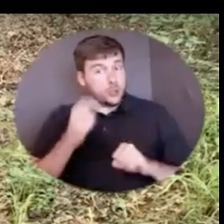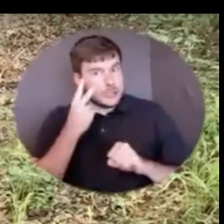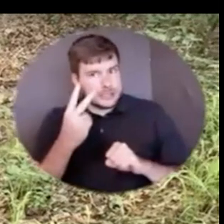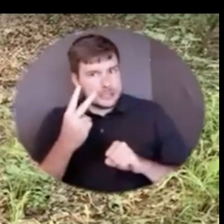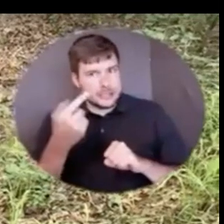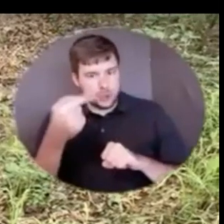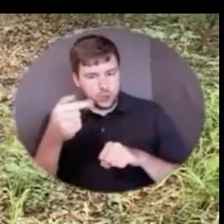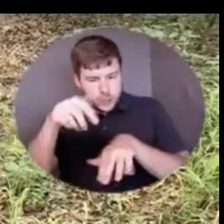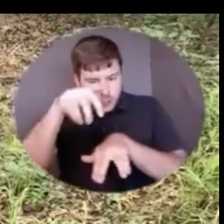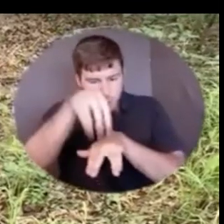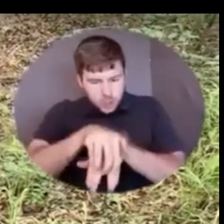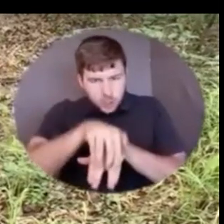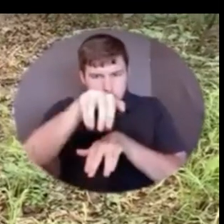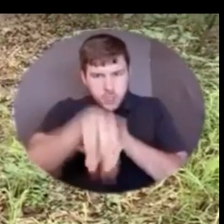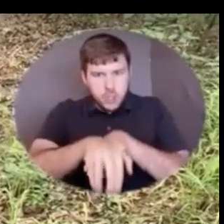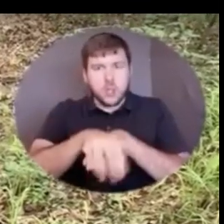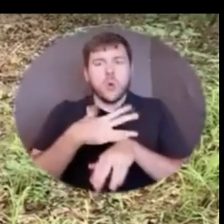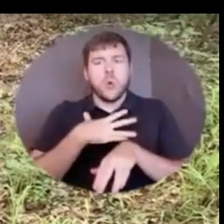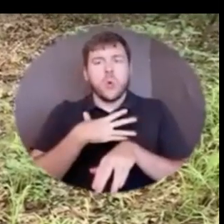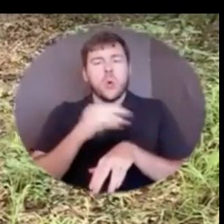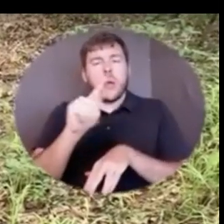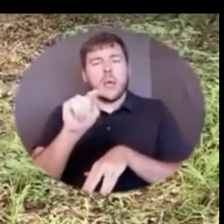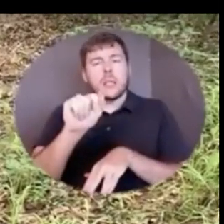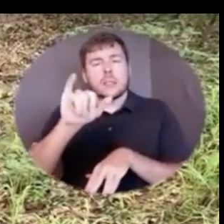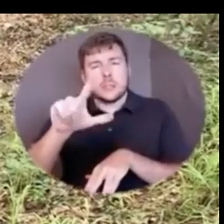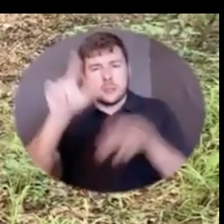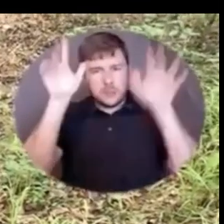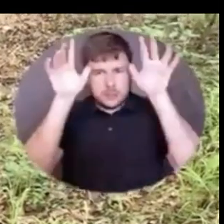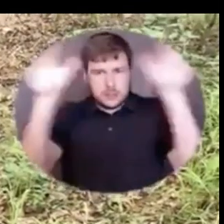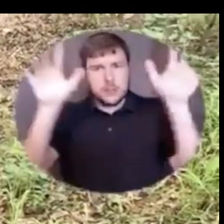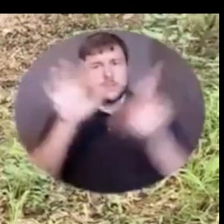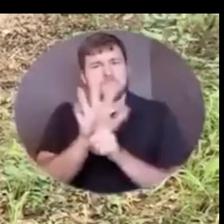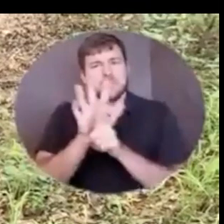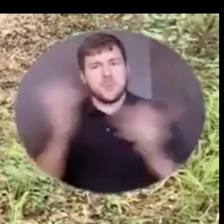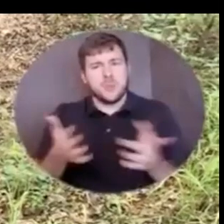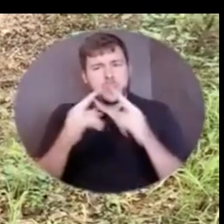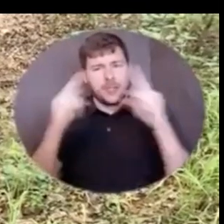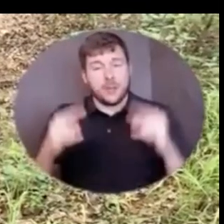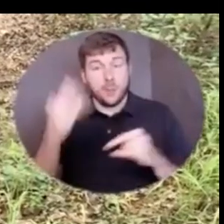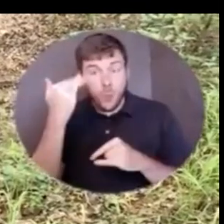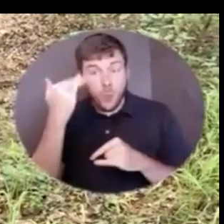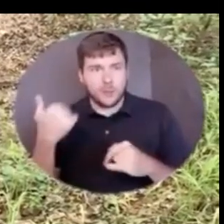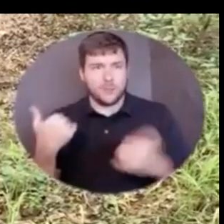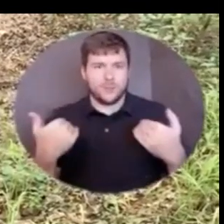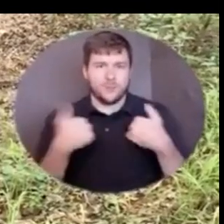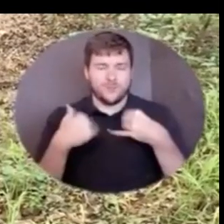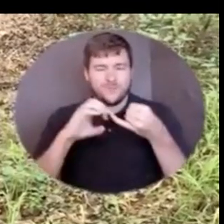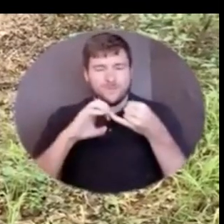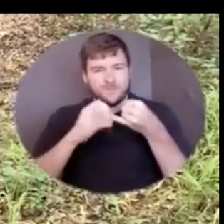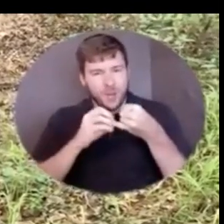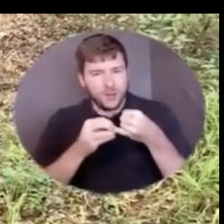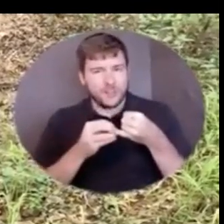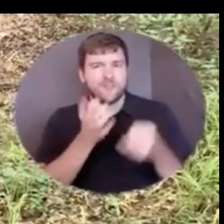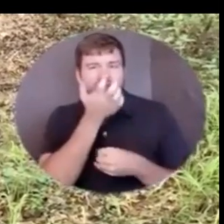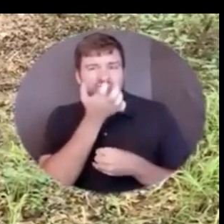Here we have a white-tailed deer track. These are really common visitors here at Millstone. They love all of our berries and nice forbs we